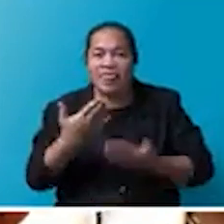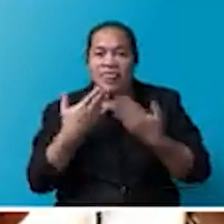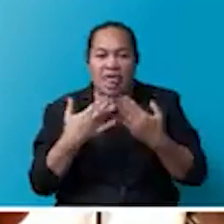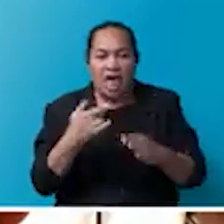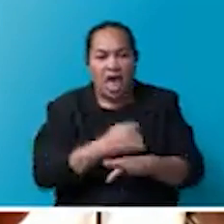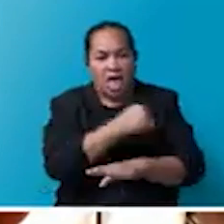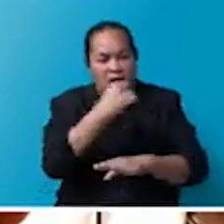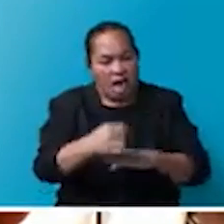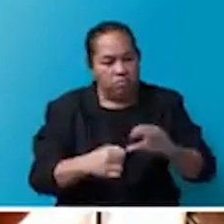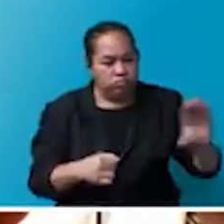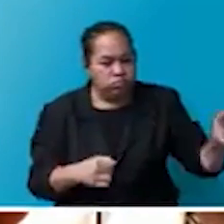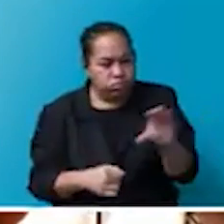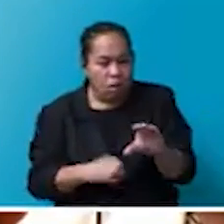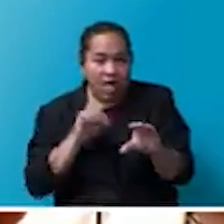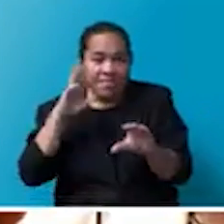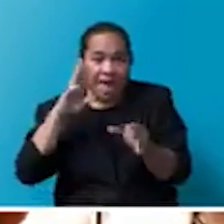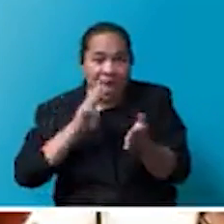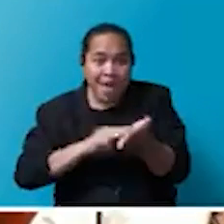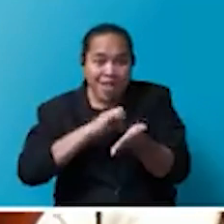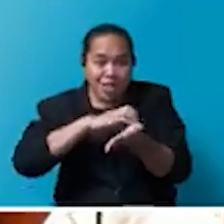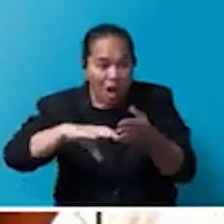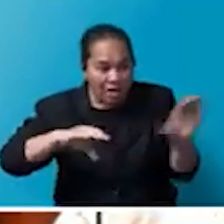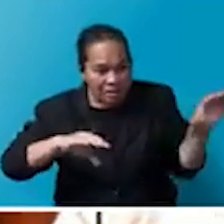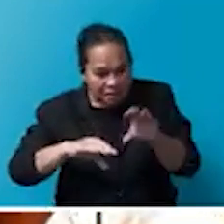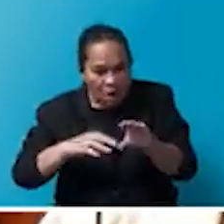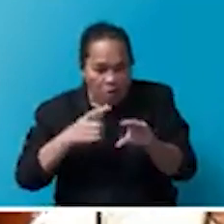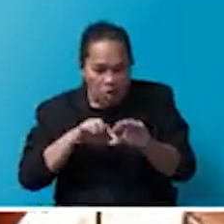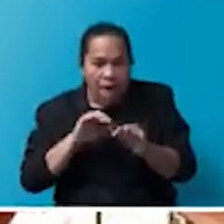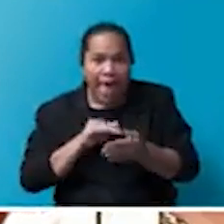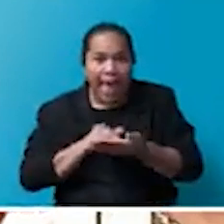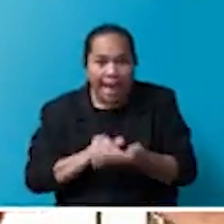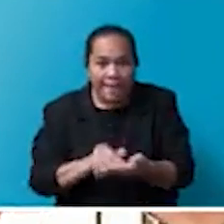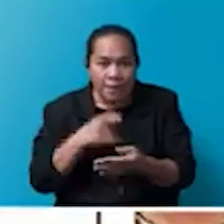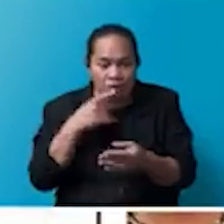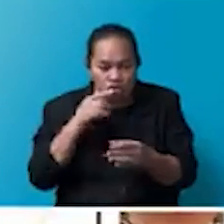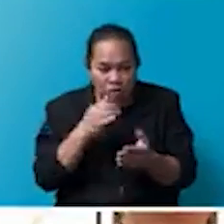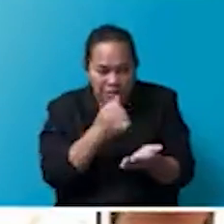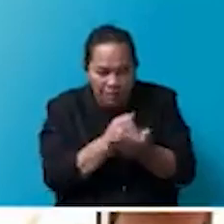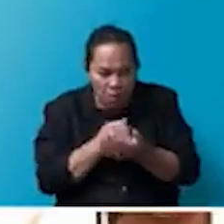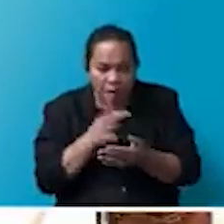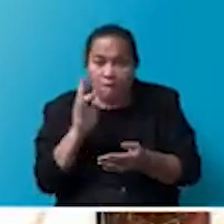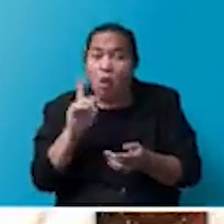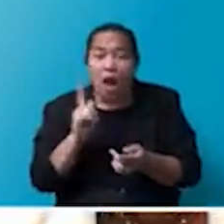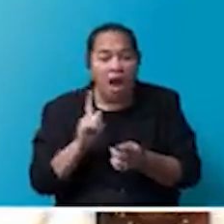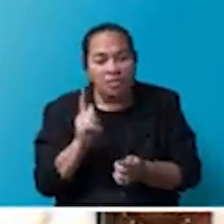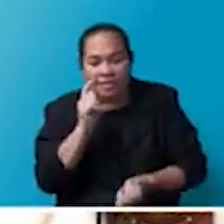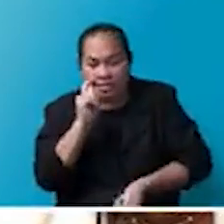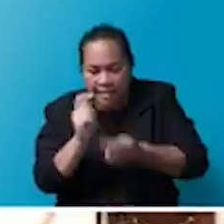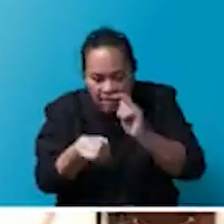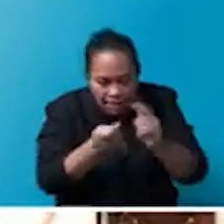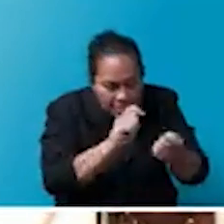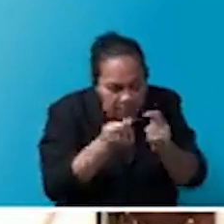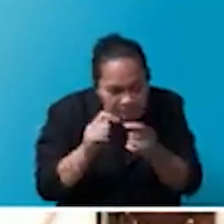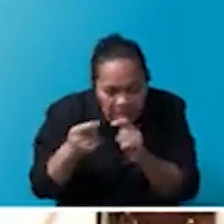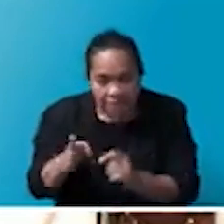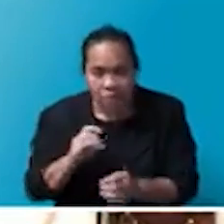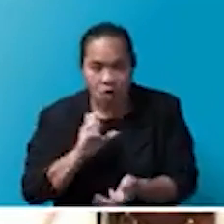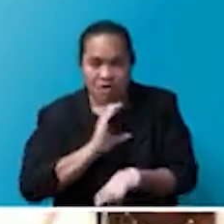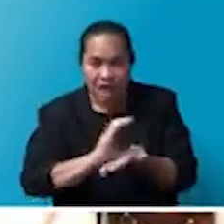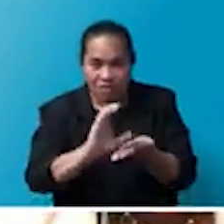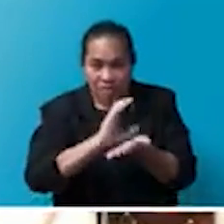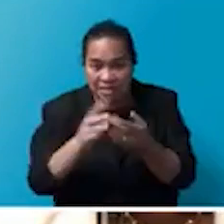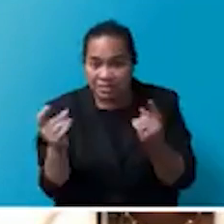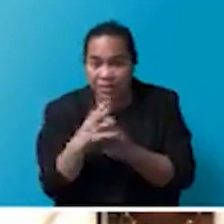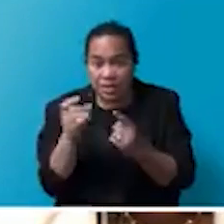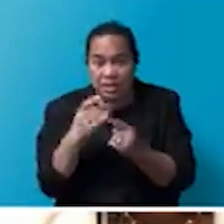to contain the spread of HIV. These funds will support expanded testings and counseling sites, especially in high-risk